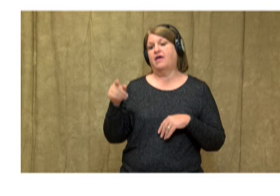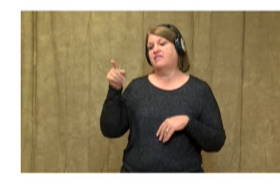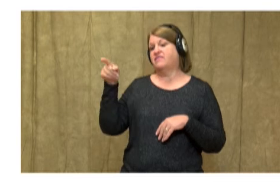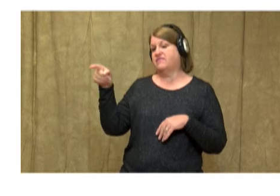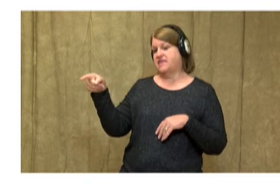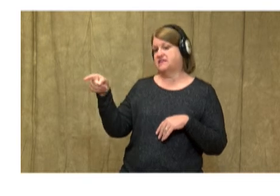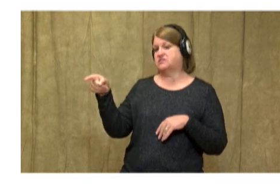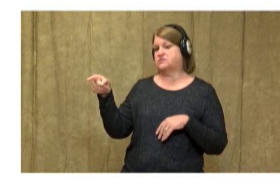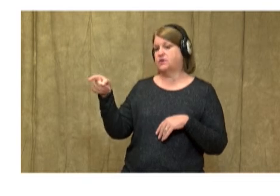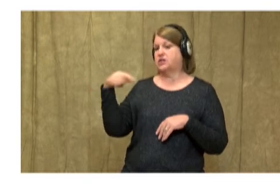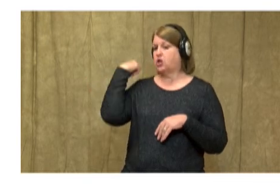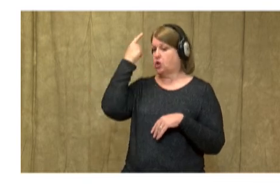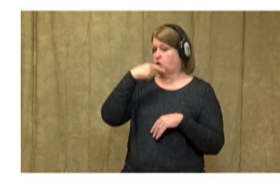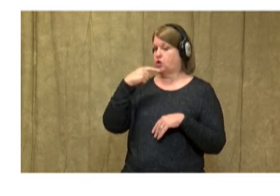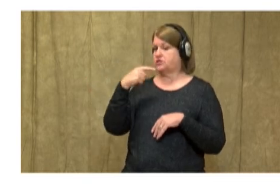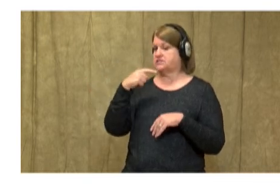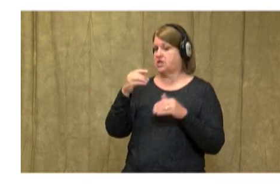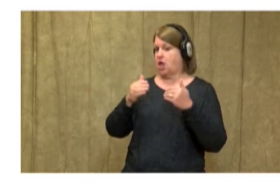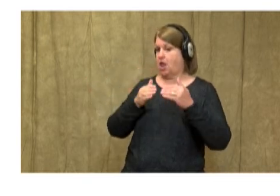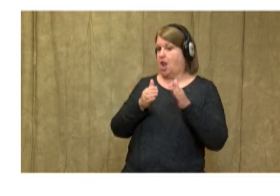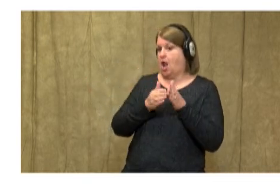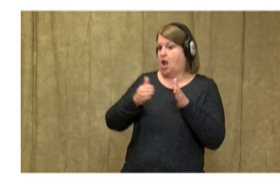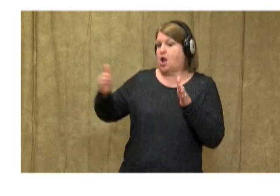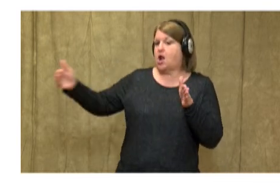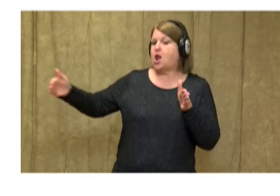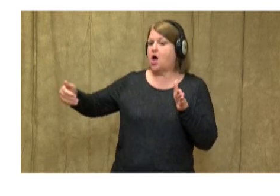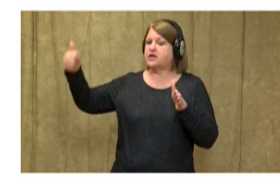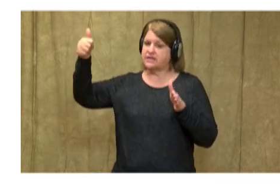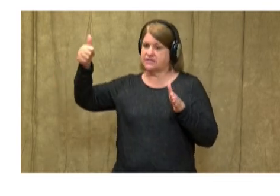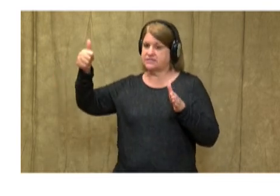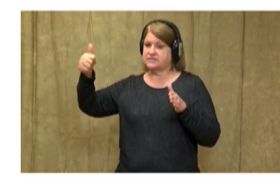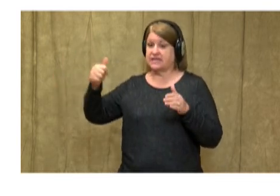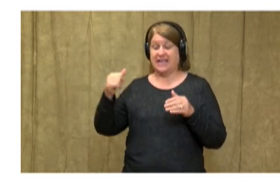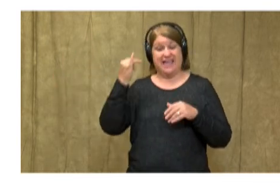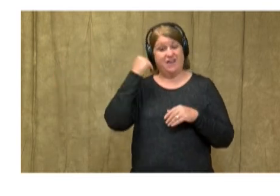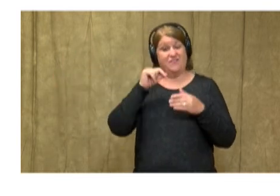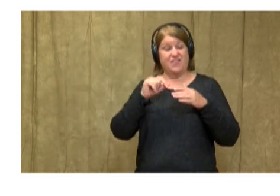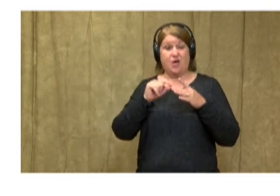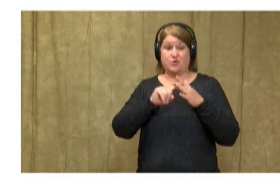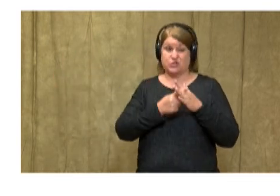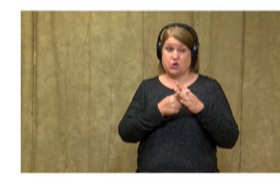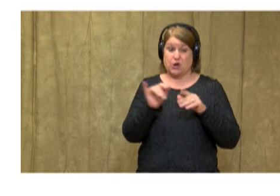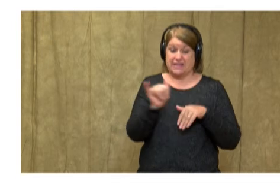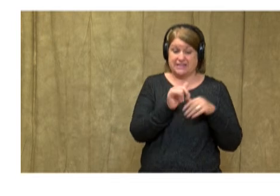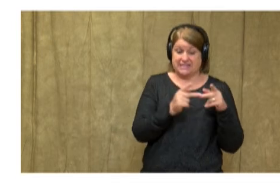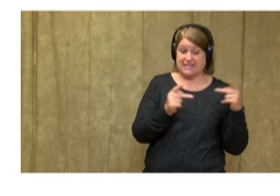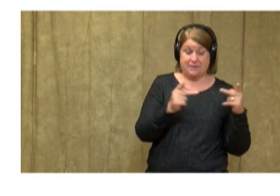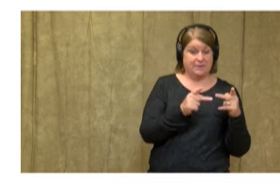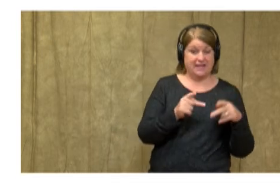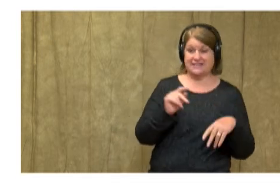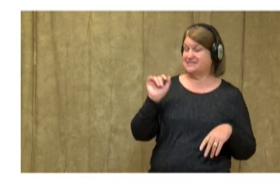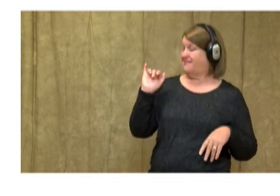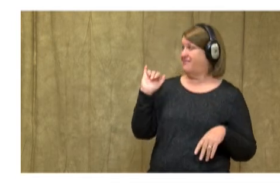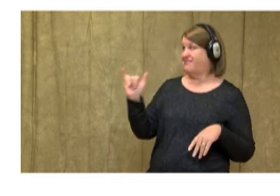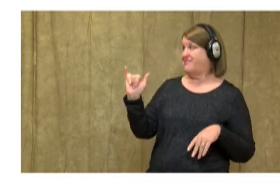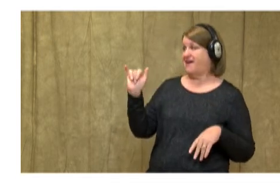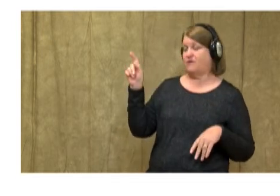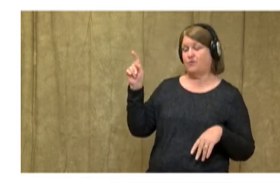longest. However, if they were starting at the same point, it would not be the longest